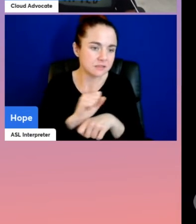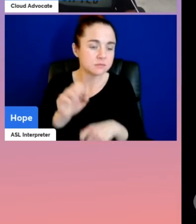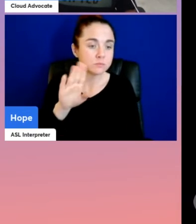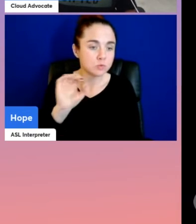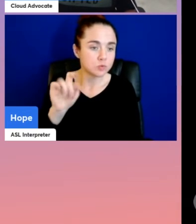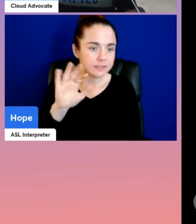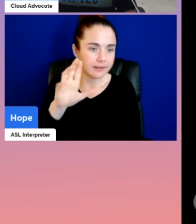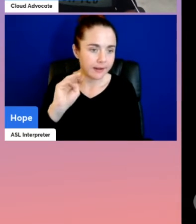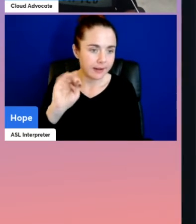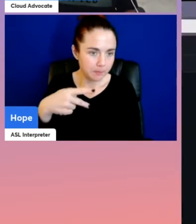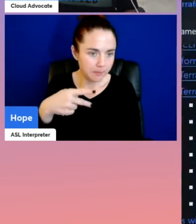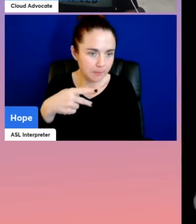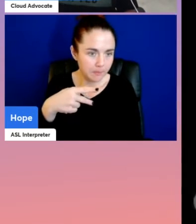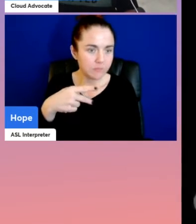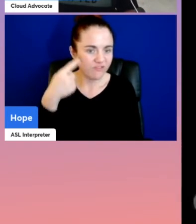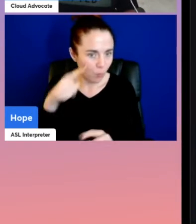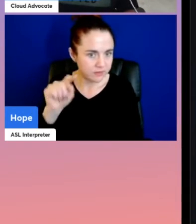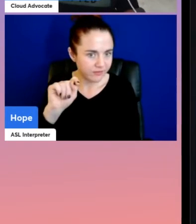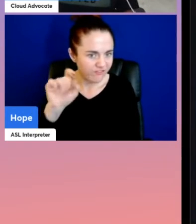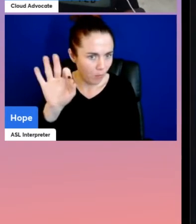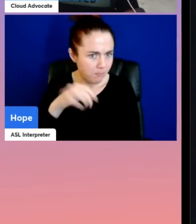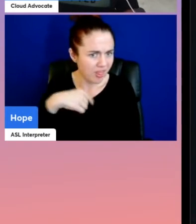was nice.